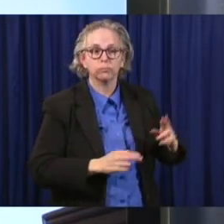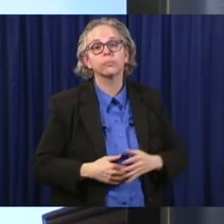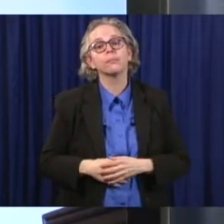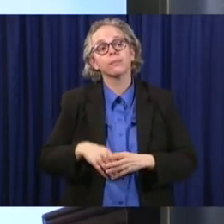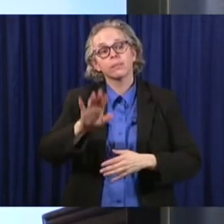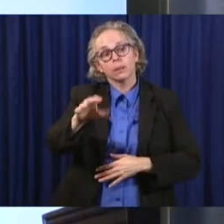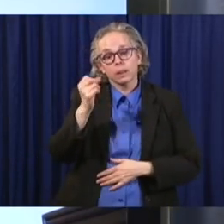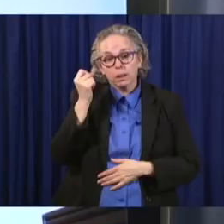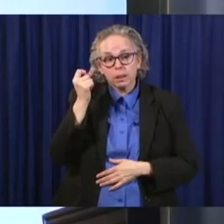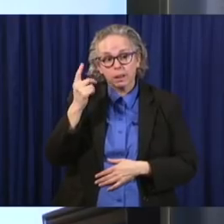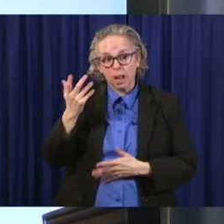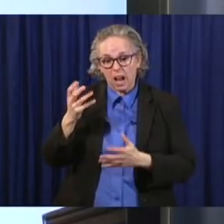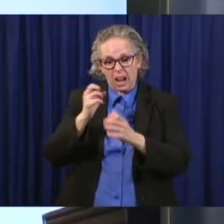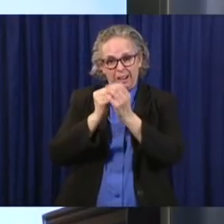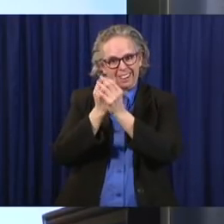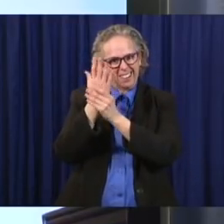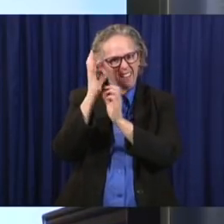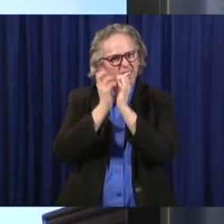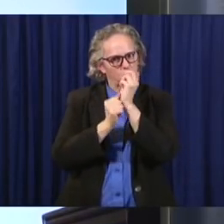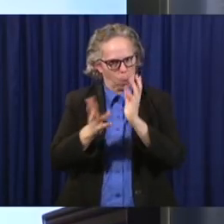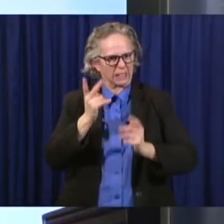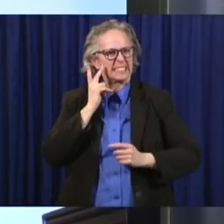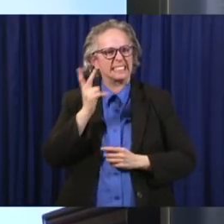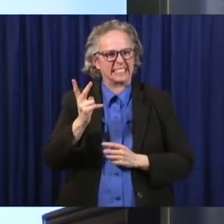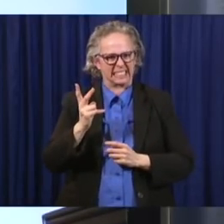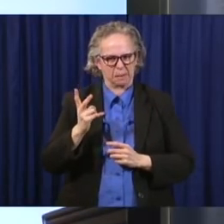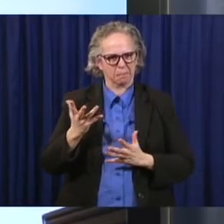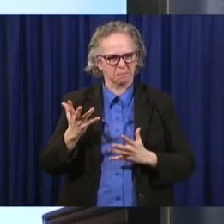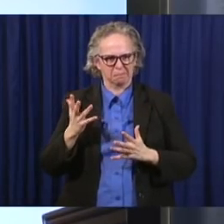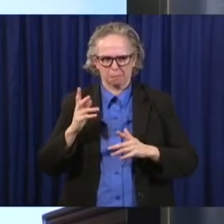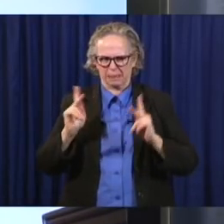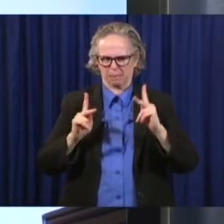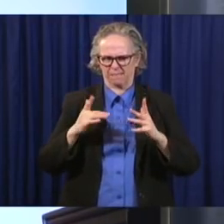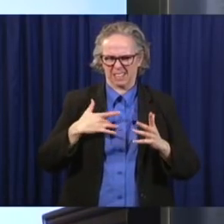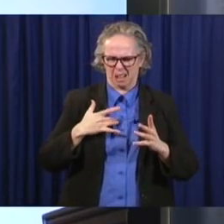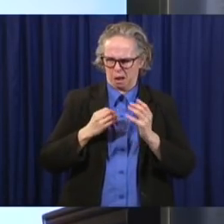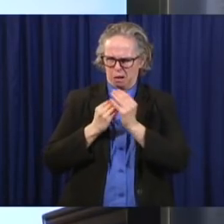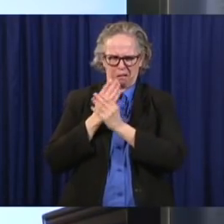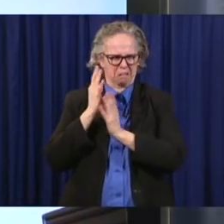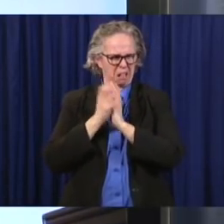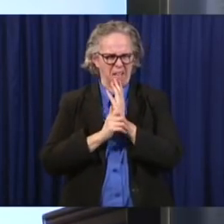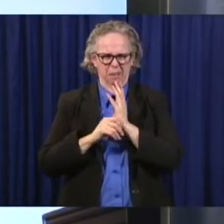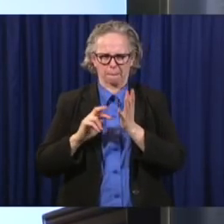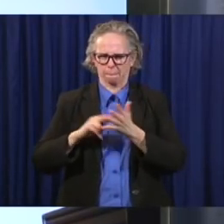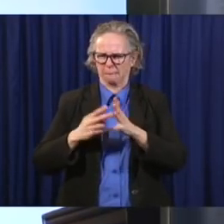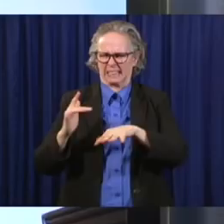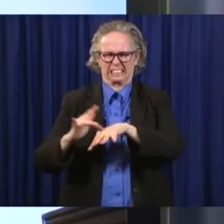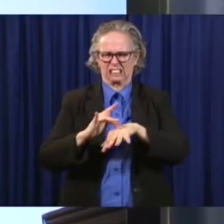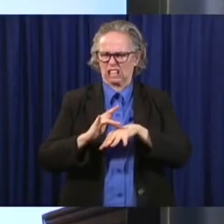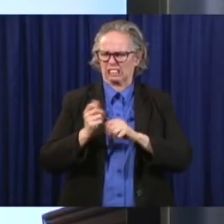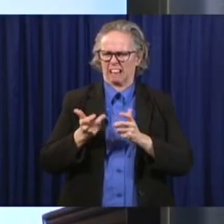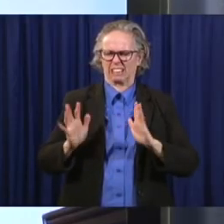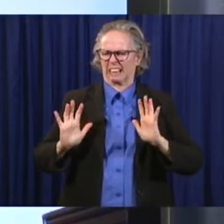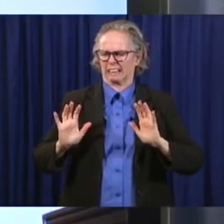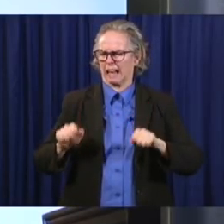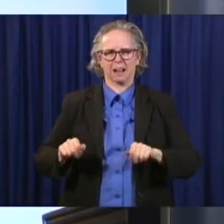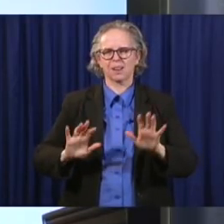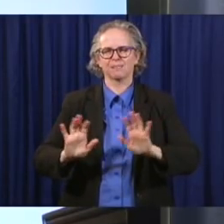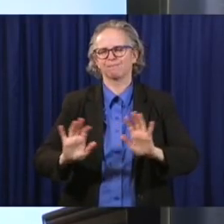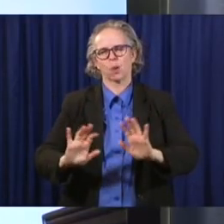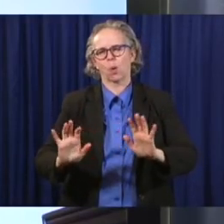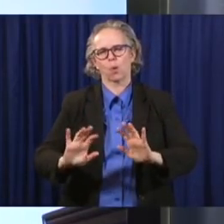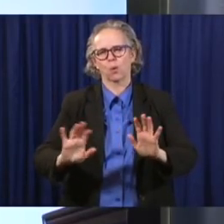gloves, it kind of makes everybody feel like Superman. They can touch anything, and it gives this false sense of protection. And I know the viewing